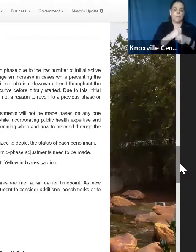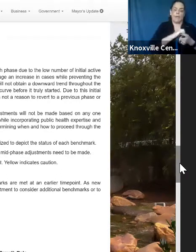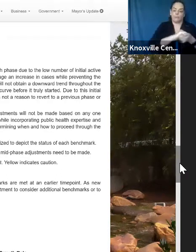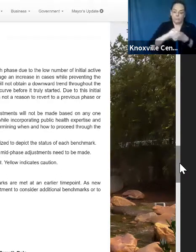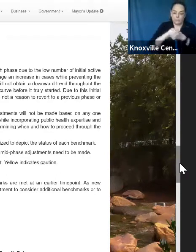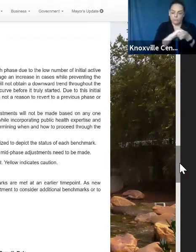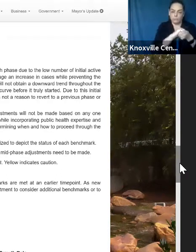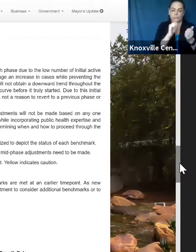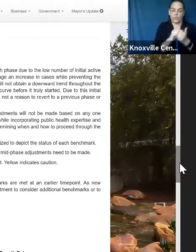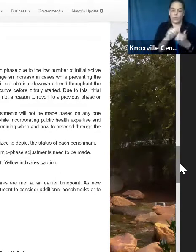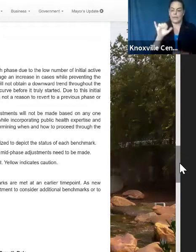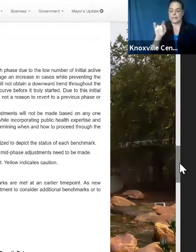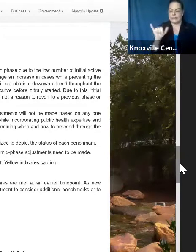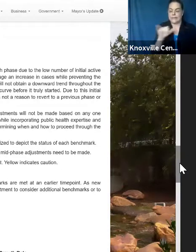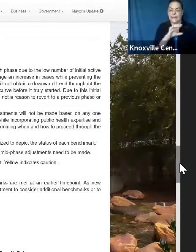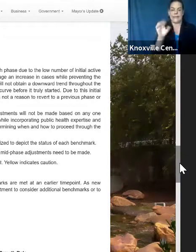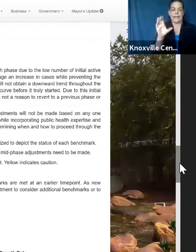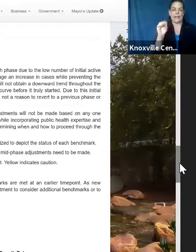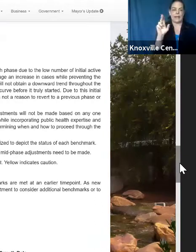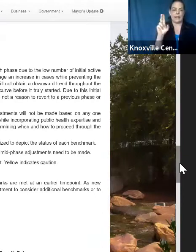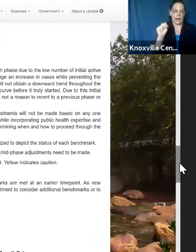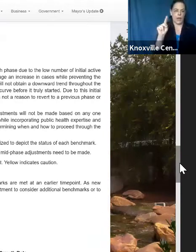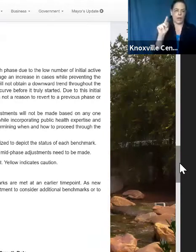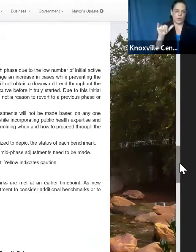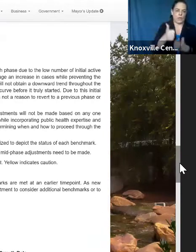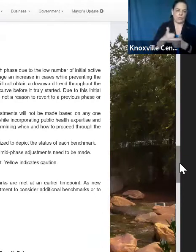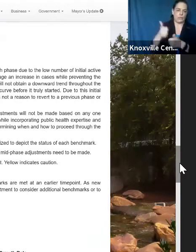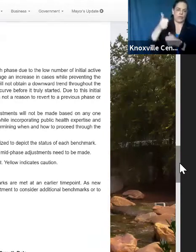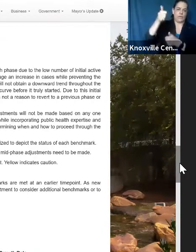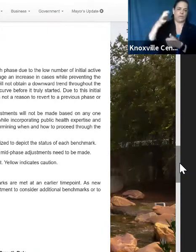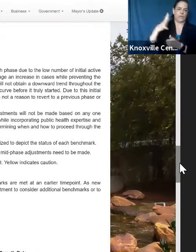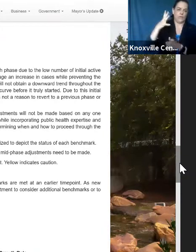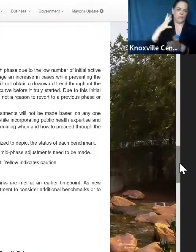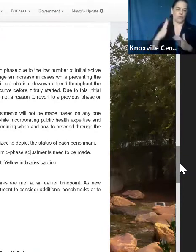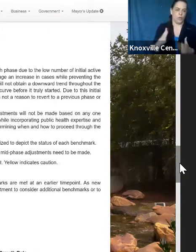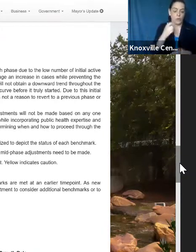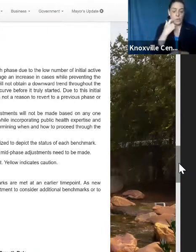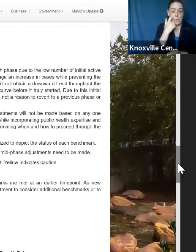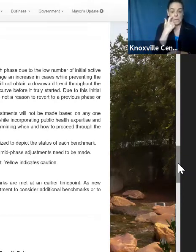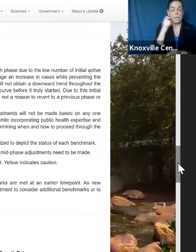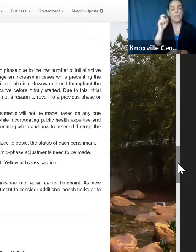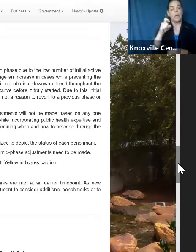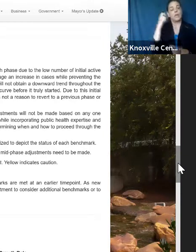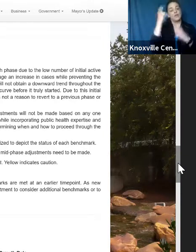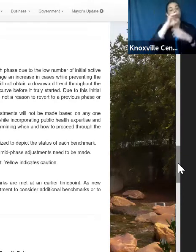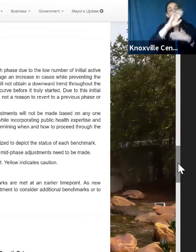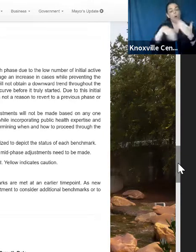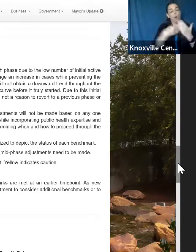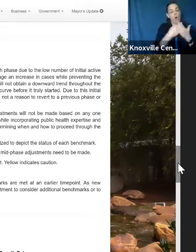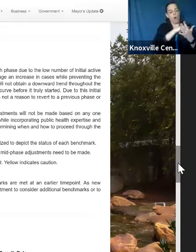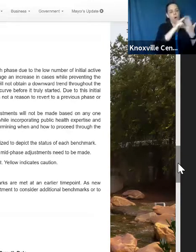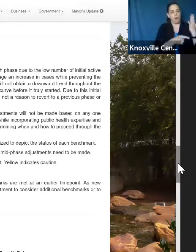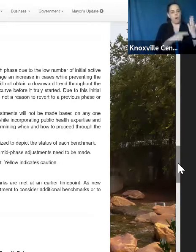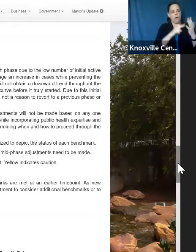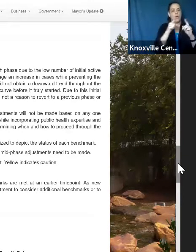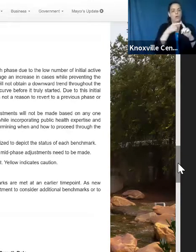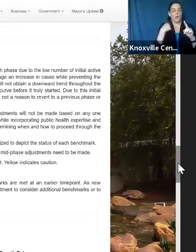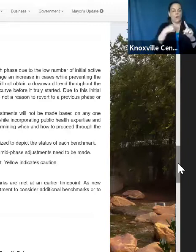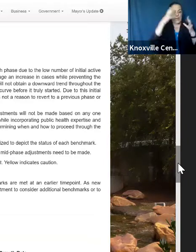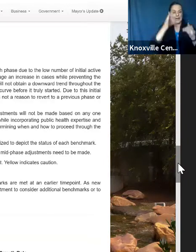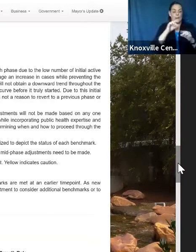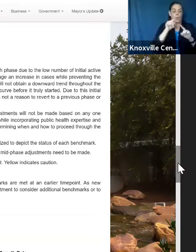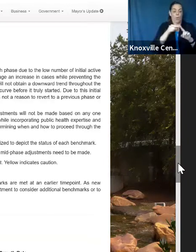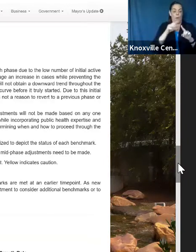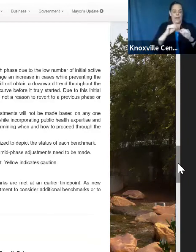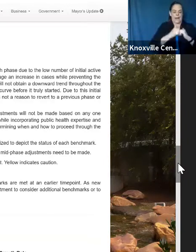county health officials. All of these factors must be considered when determining when and how we will proceed through the